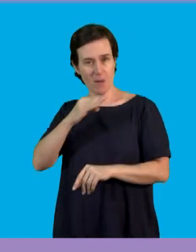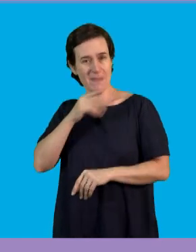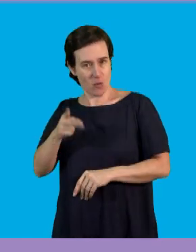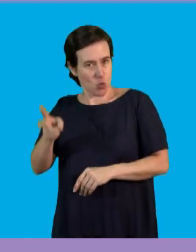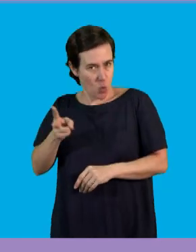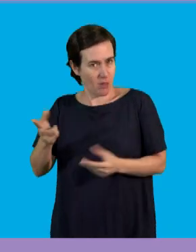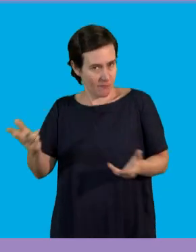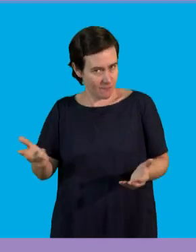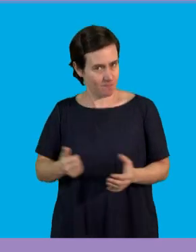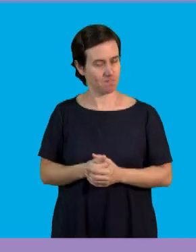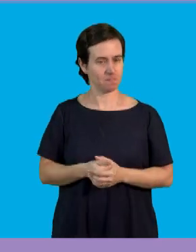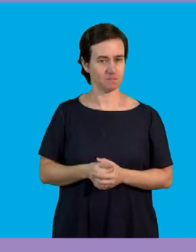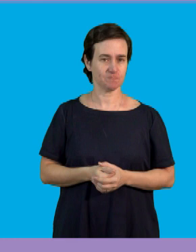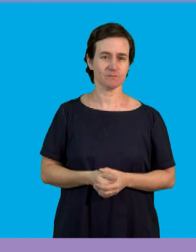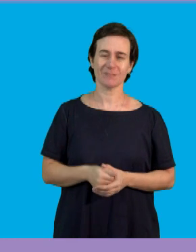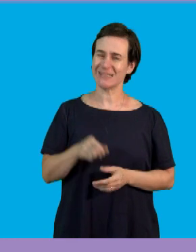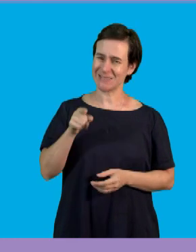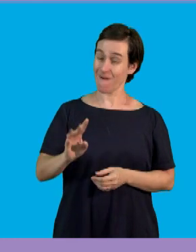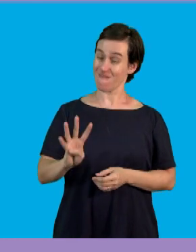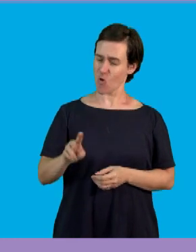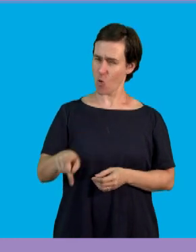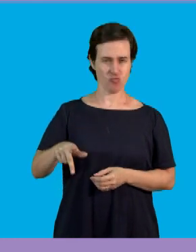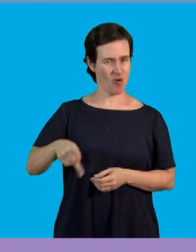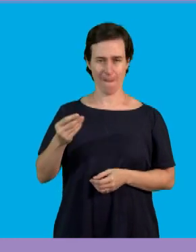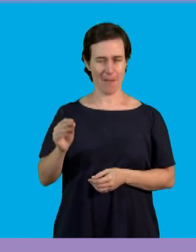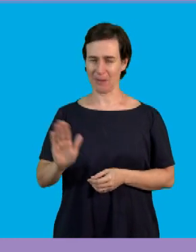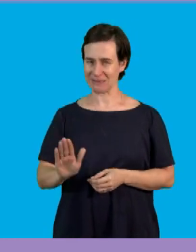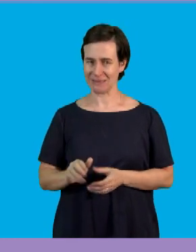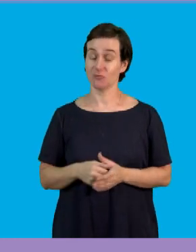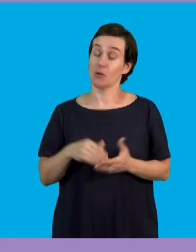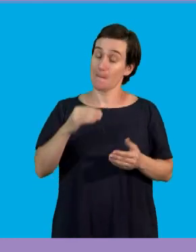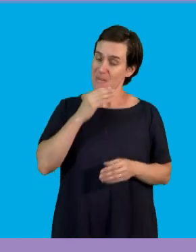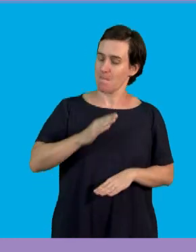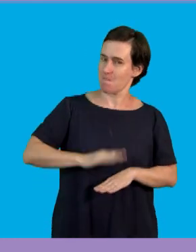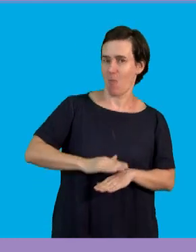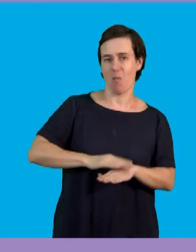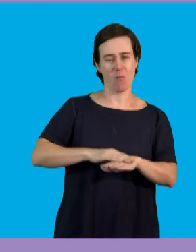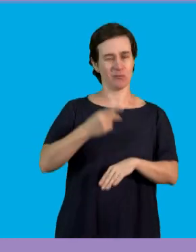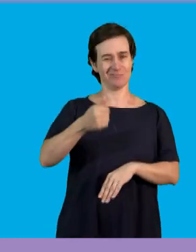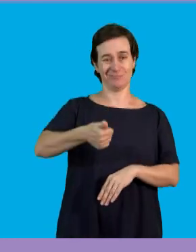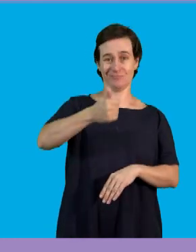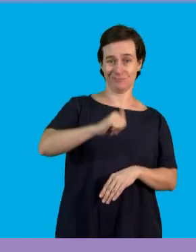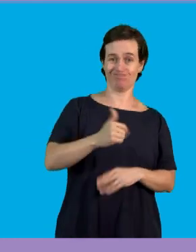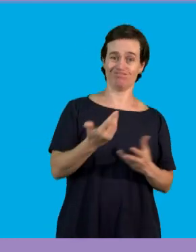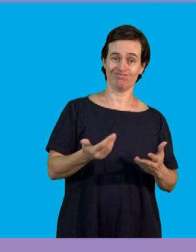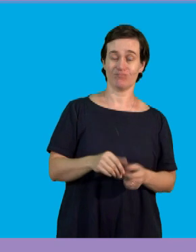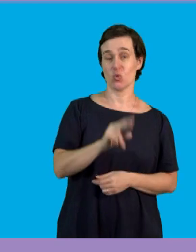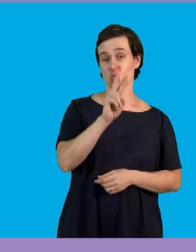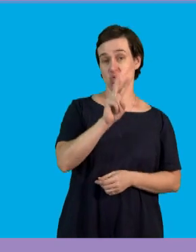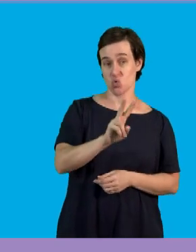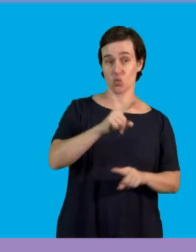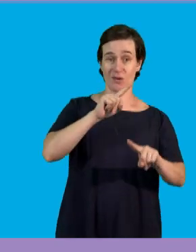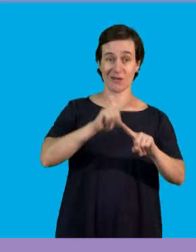us 12. And then we can break it down even further because 4 is not a prime number, and then we can say that is